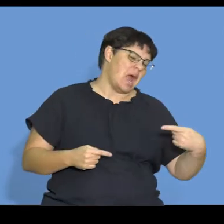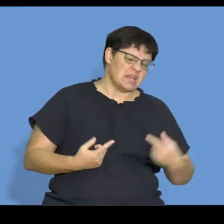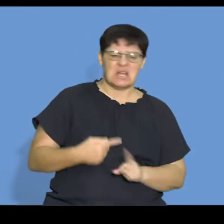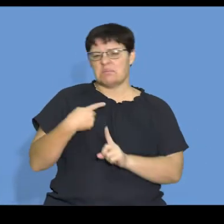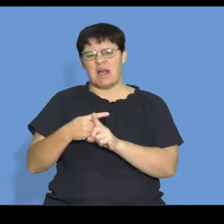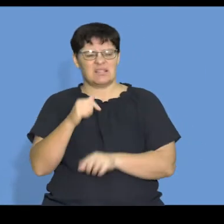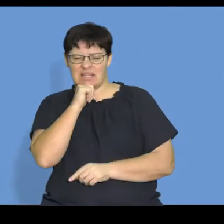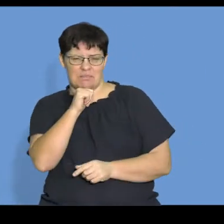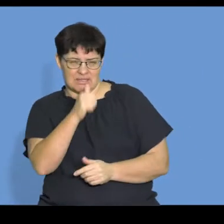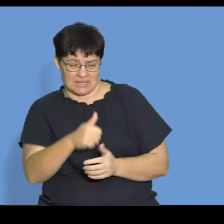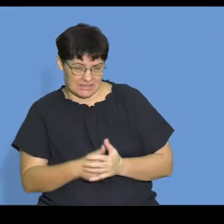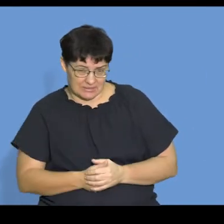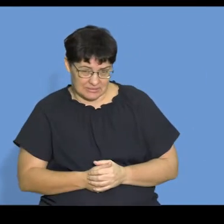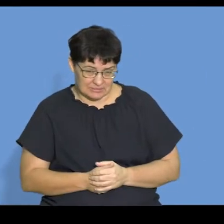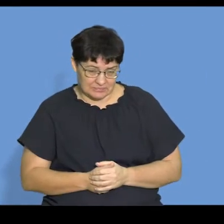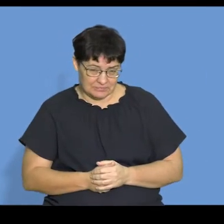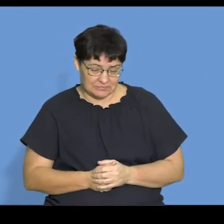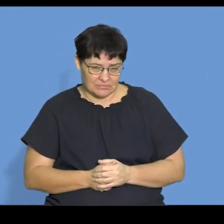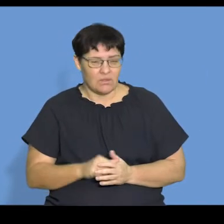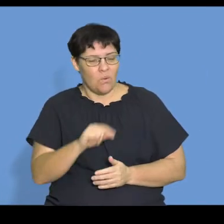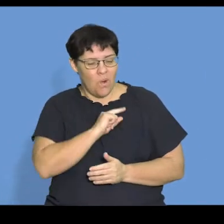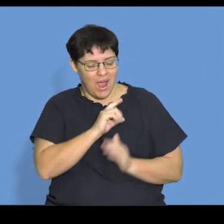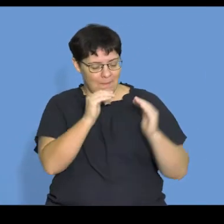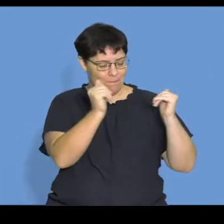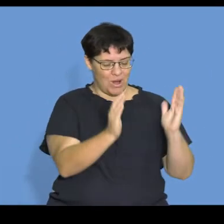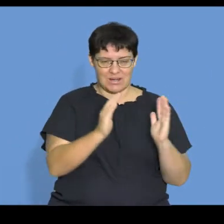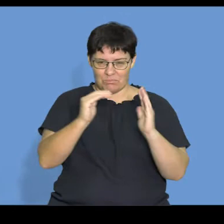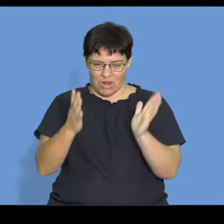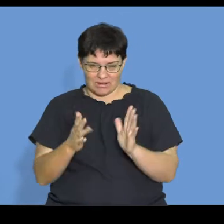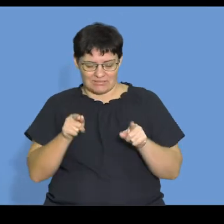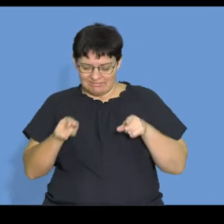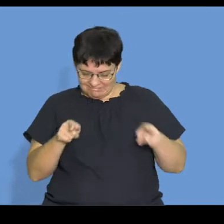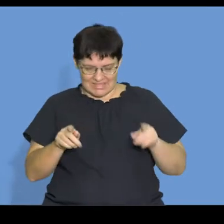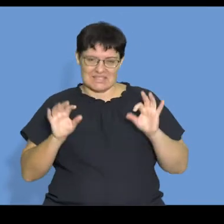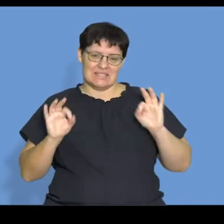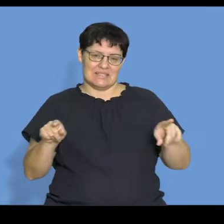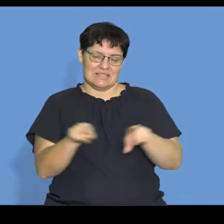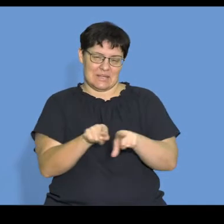It doesn't really matter because the brackets are exactly the same.